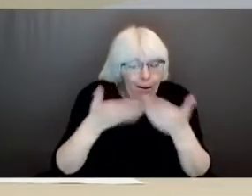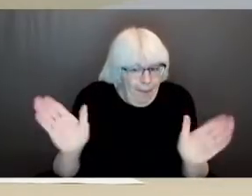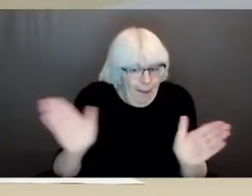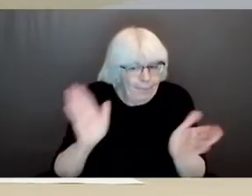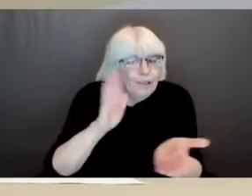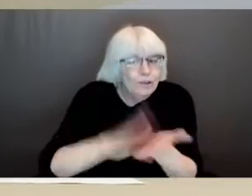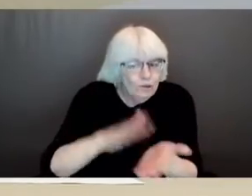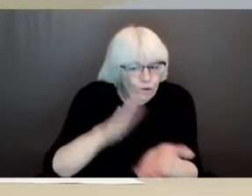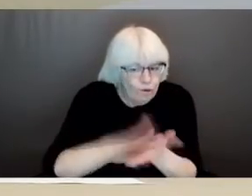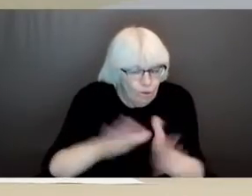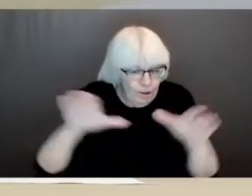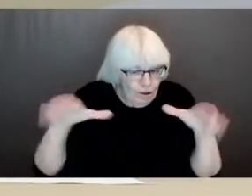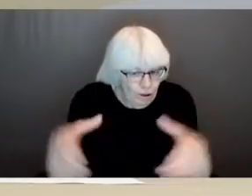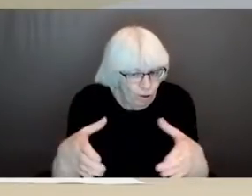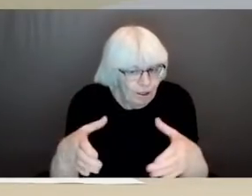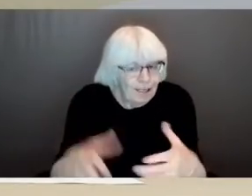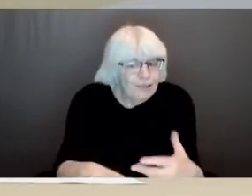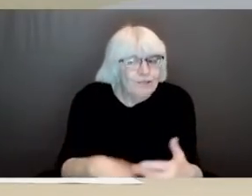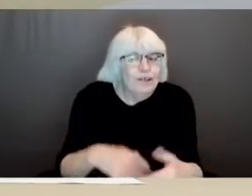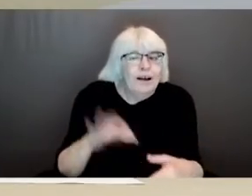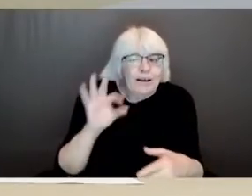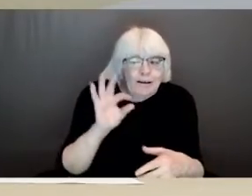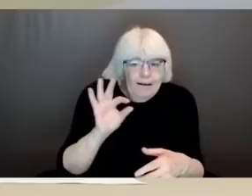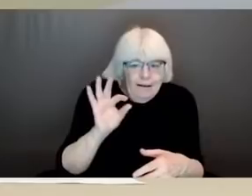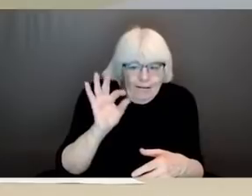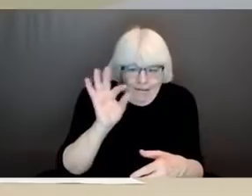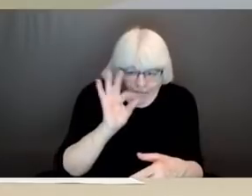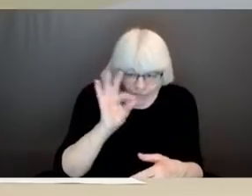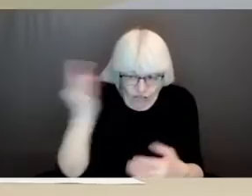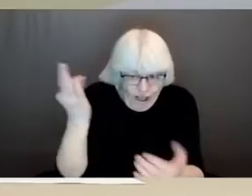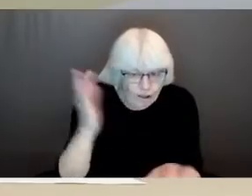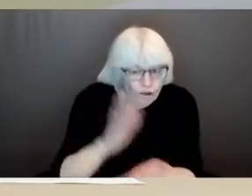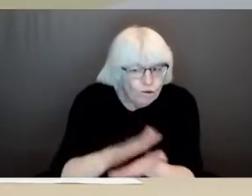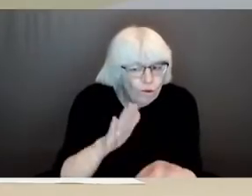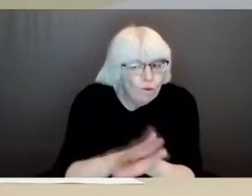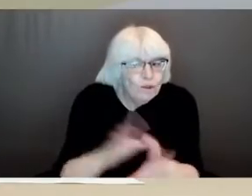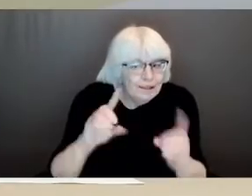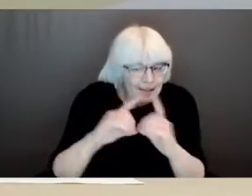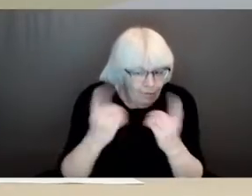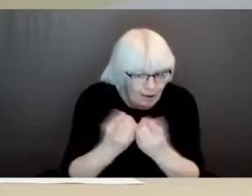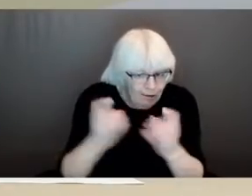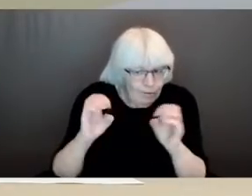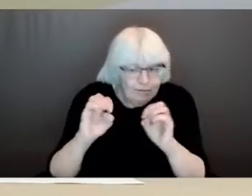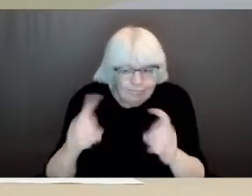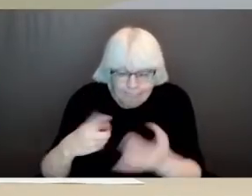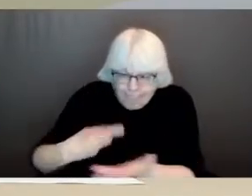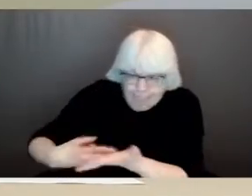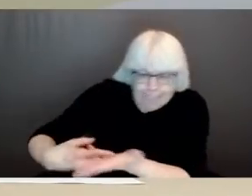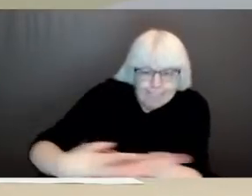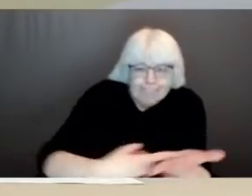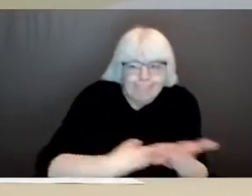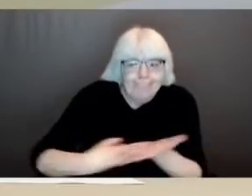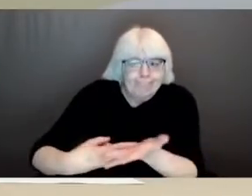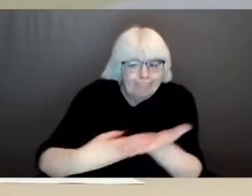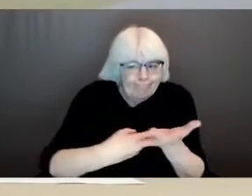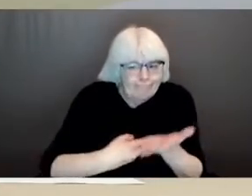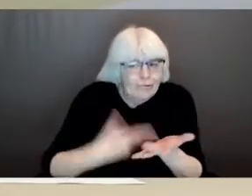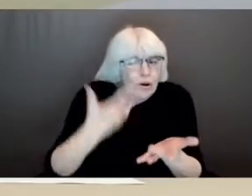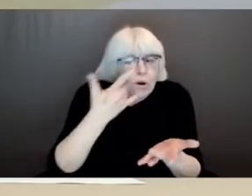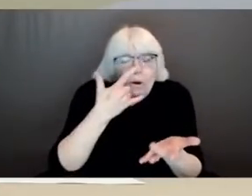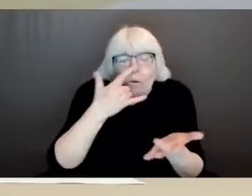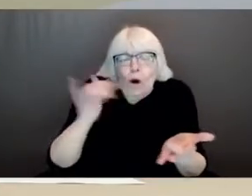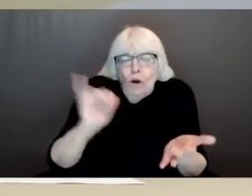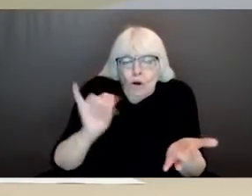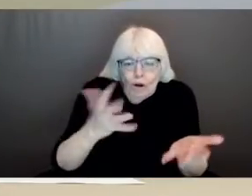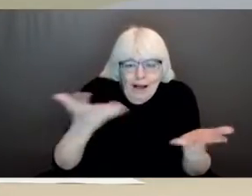Langue Française, and the Department of Education to discuss what some of the